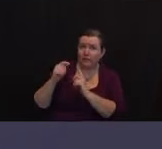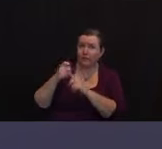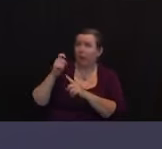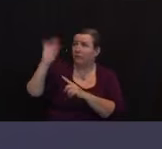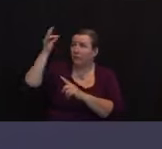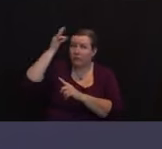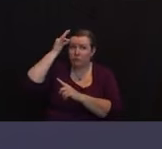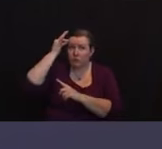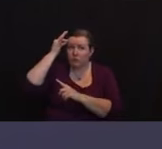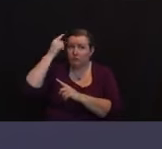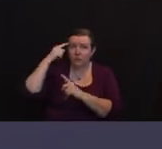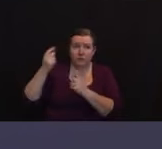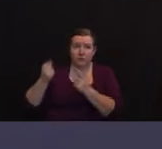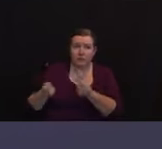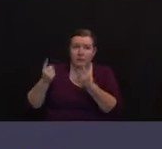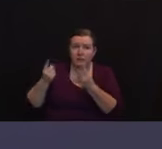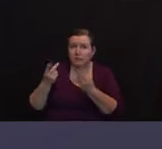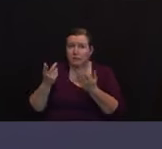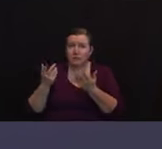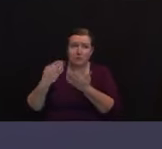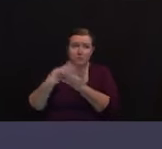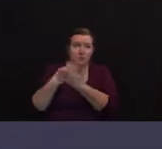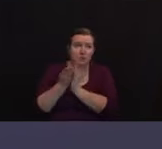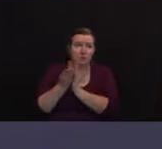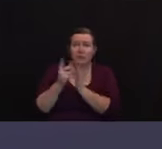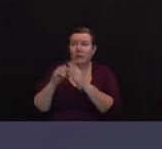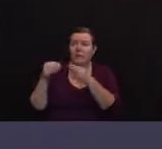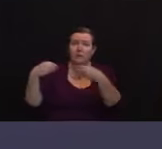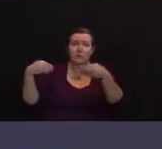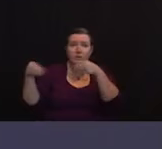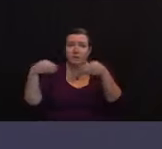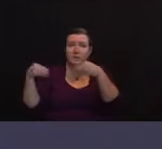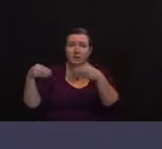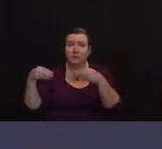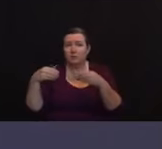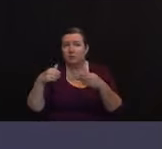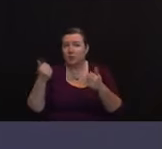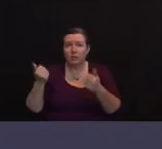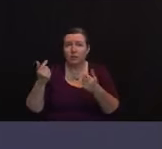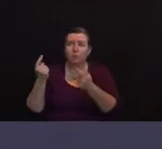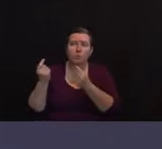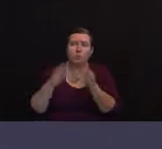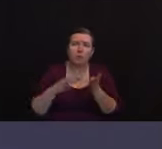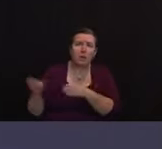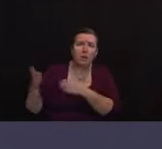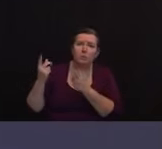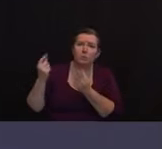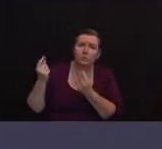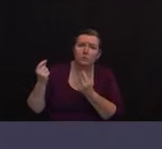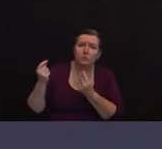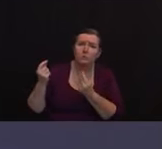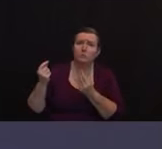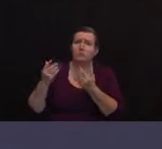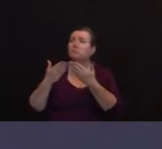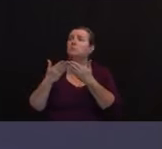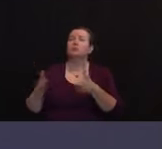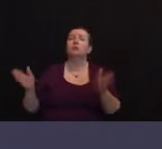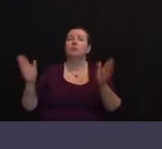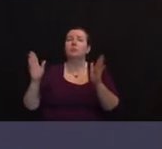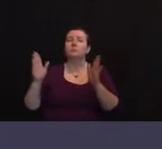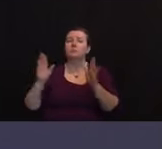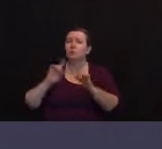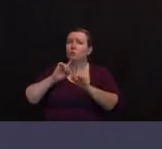your budget in other areas. What are your plans? And also, just in general, what's your reaction to the stimulus that's expected to be